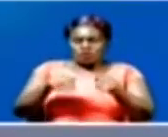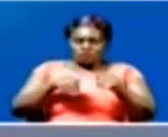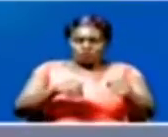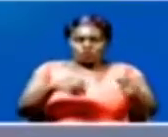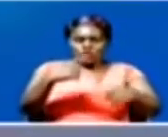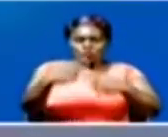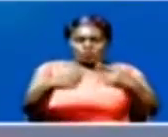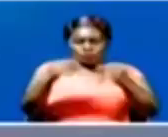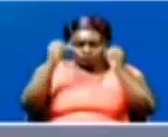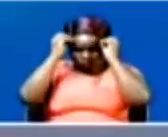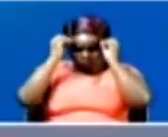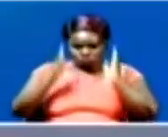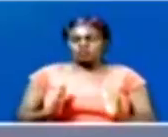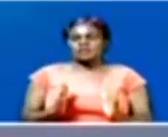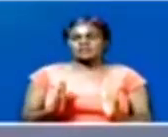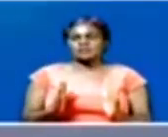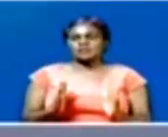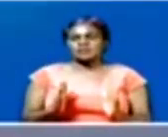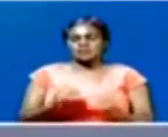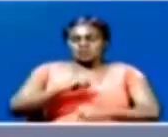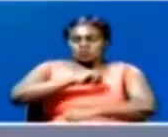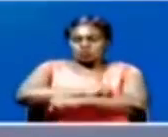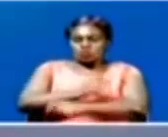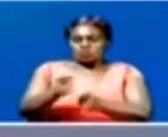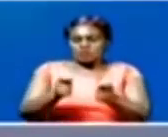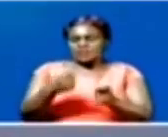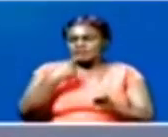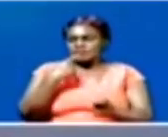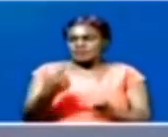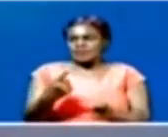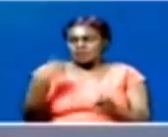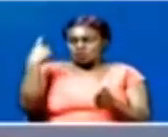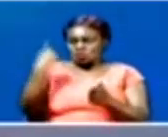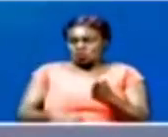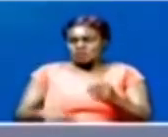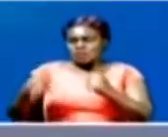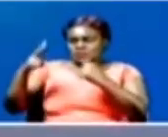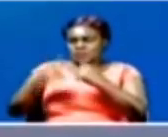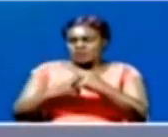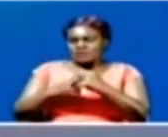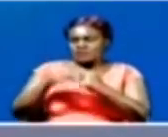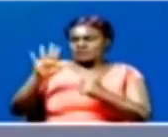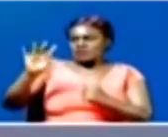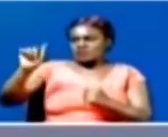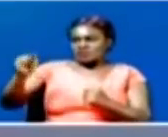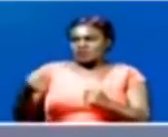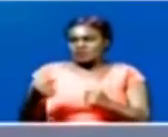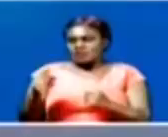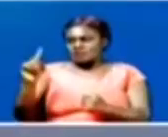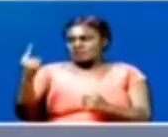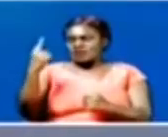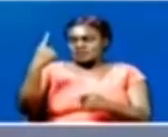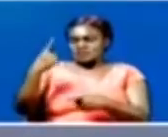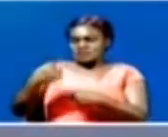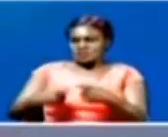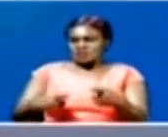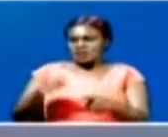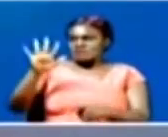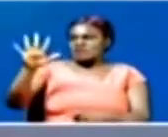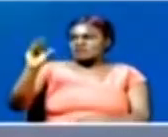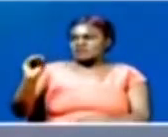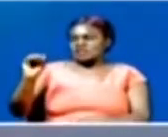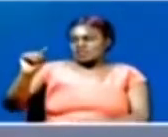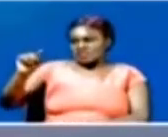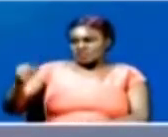progress of their children at school. The school management system will cost 75,000 shillings for the first year and